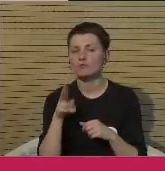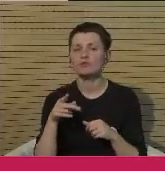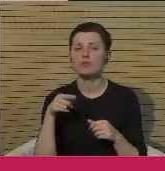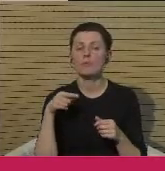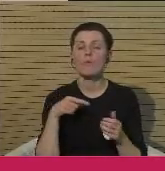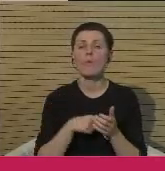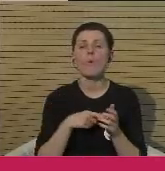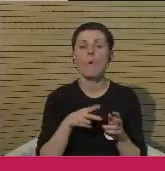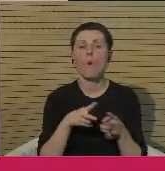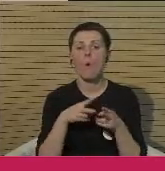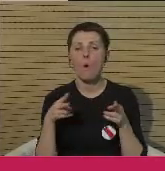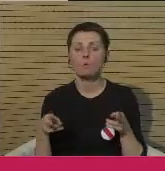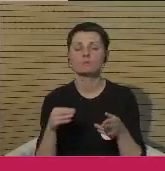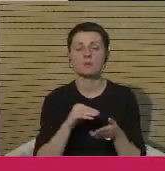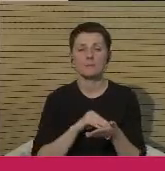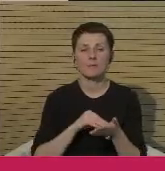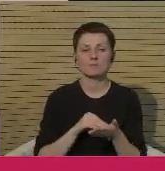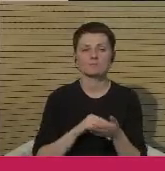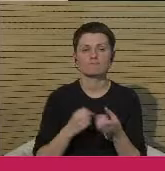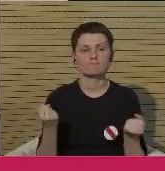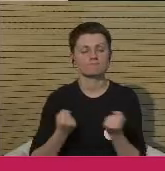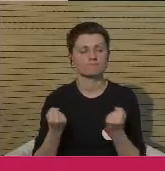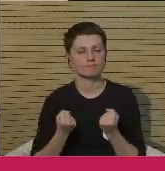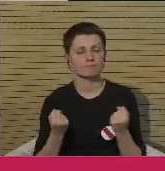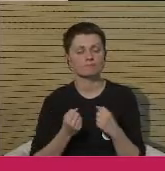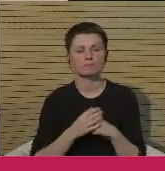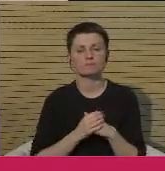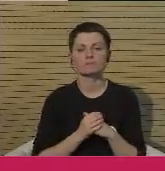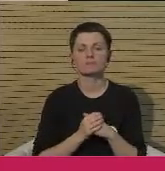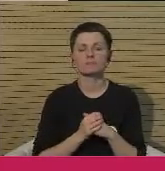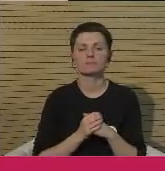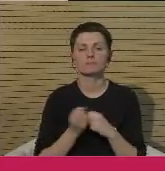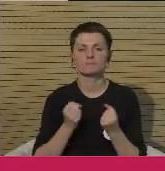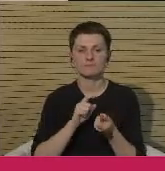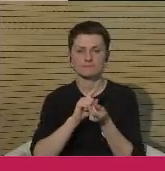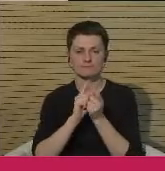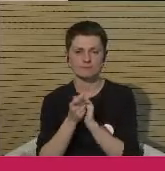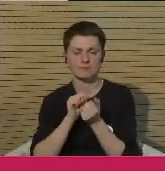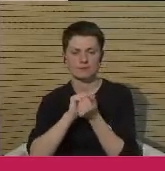it, we can see that last 3 months,